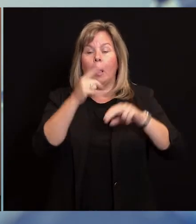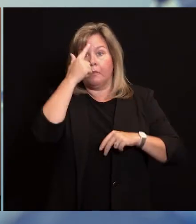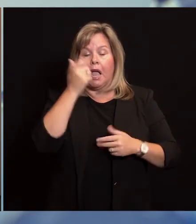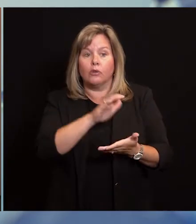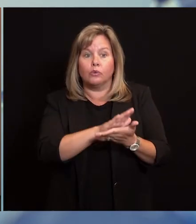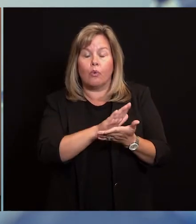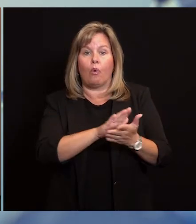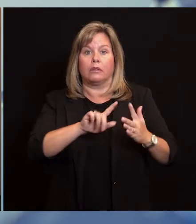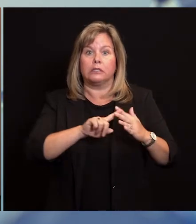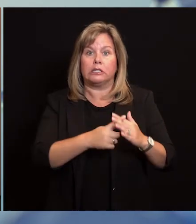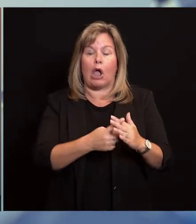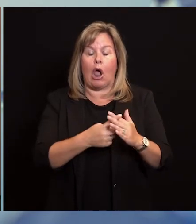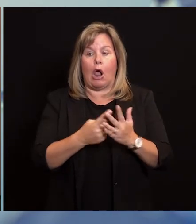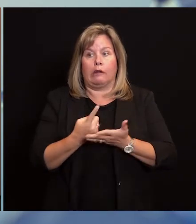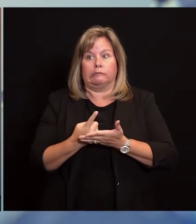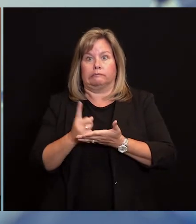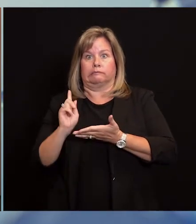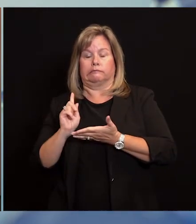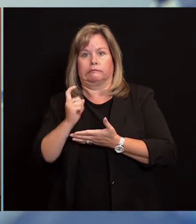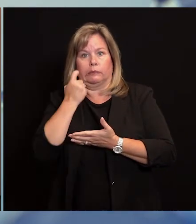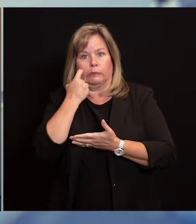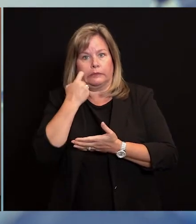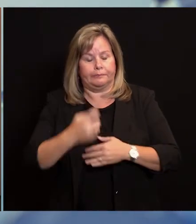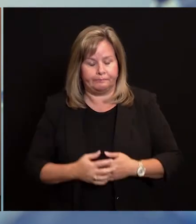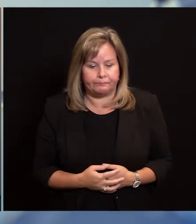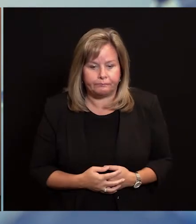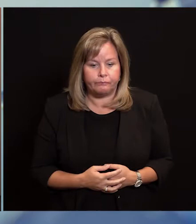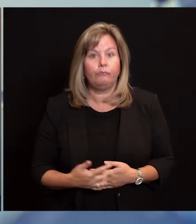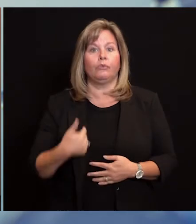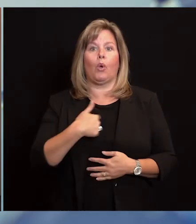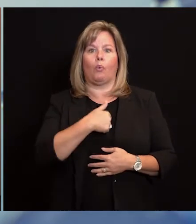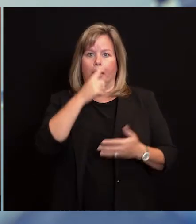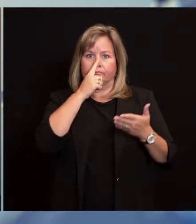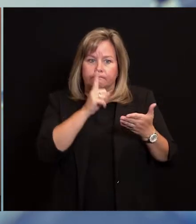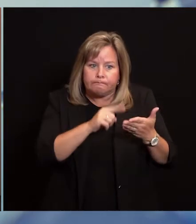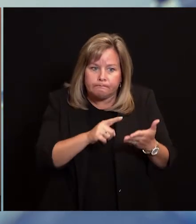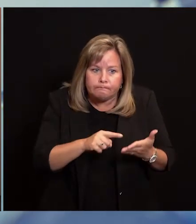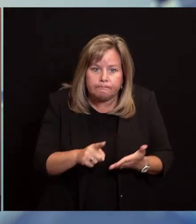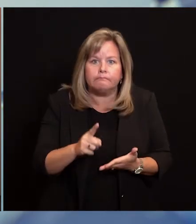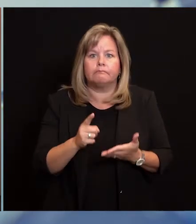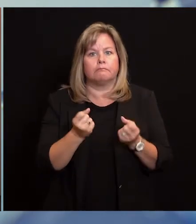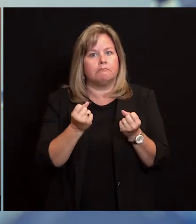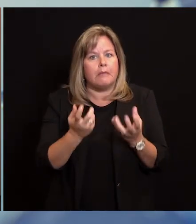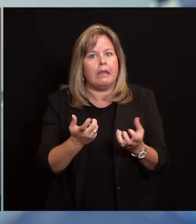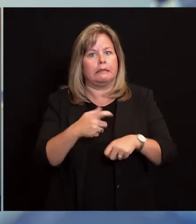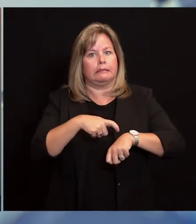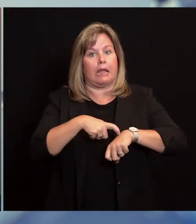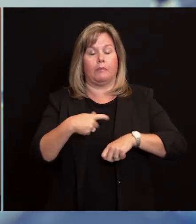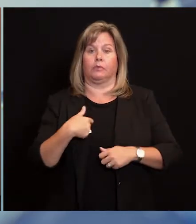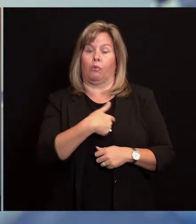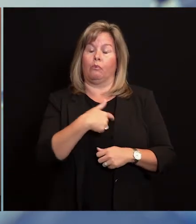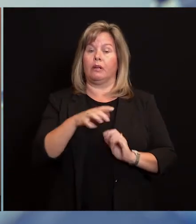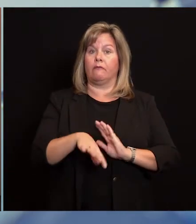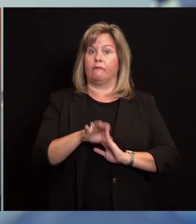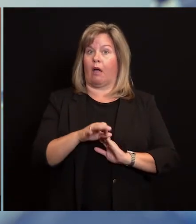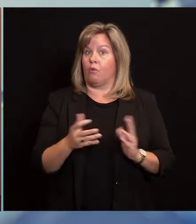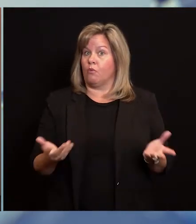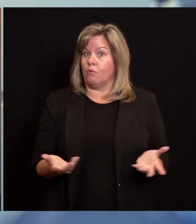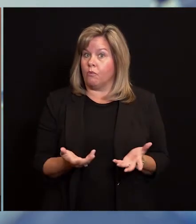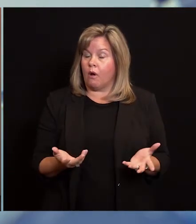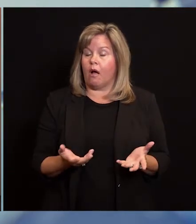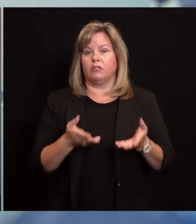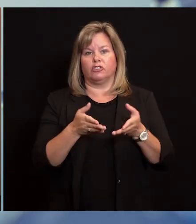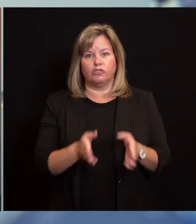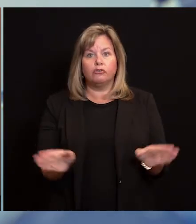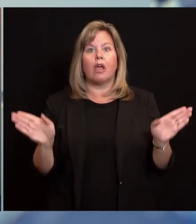weeks. We've been doing the investigations of many of those cases, and I want you to know that what we're finding in general is